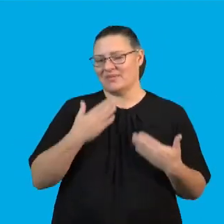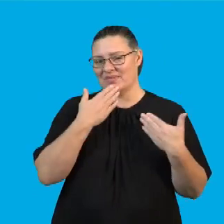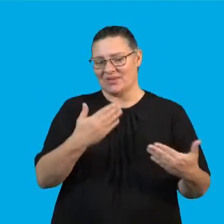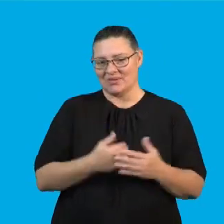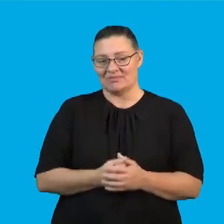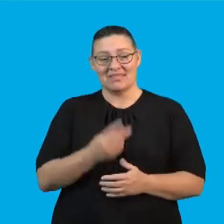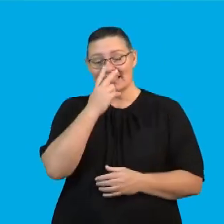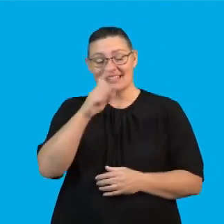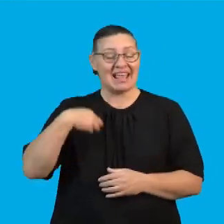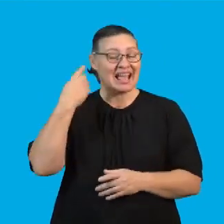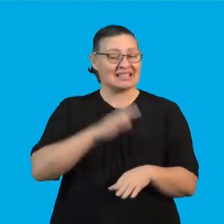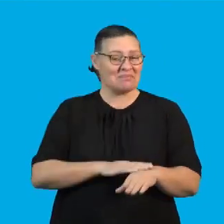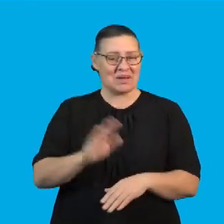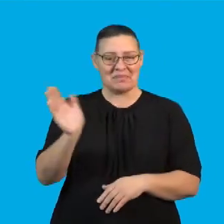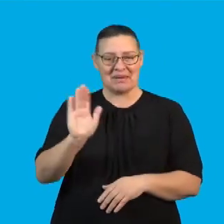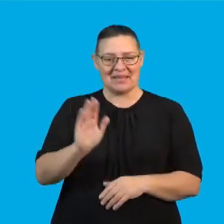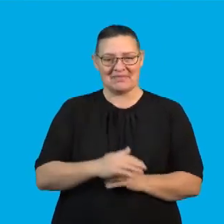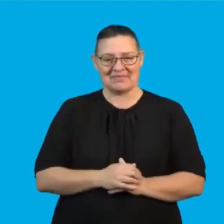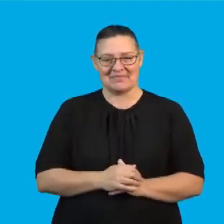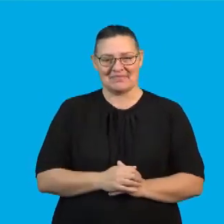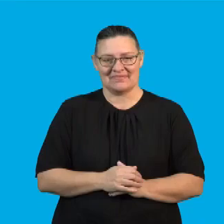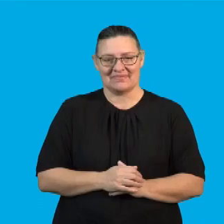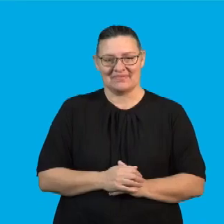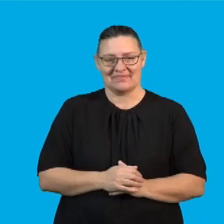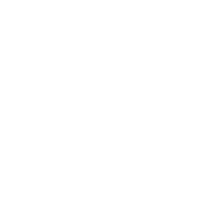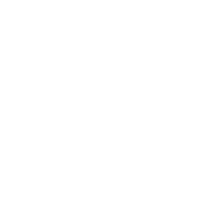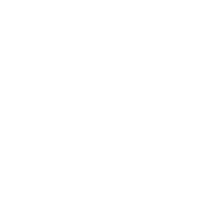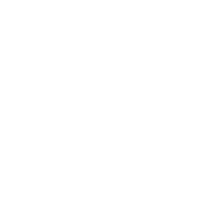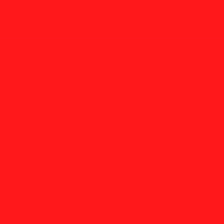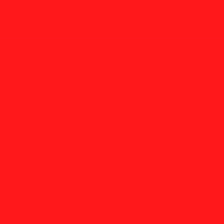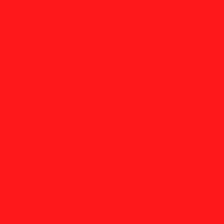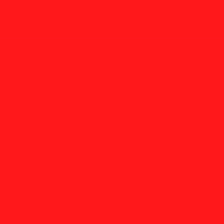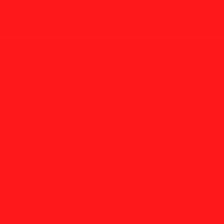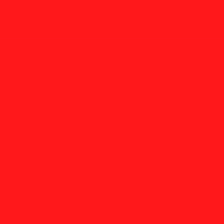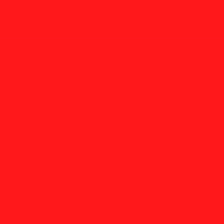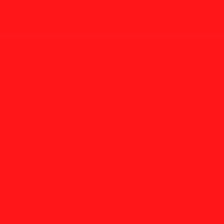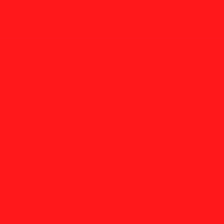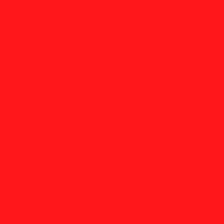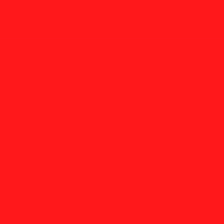Thank you. Till we meet again, bye-bye.